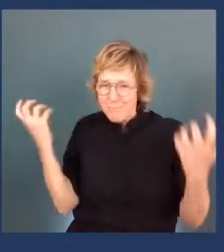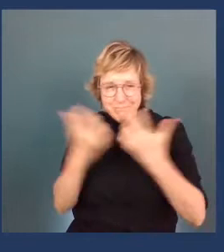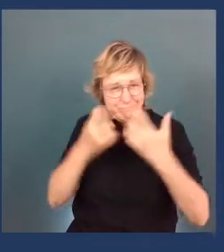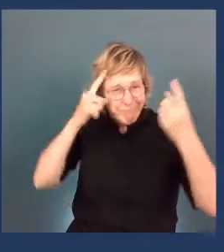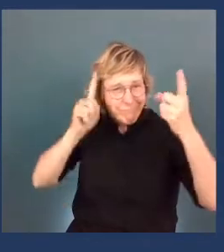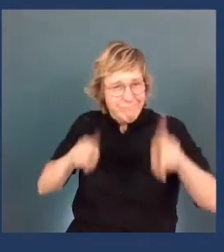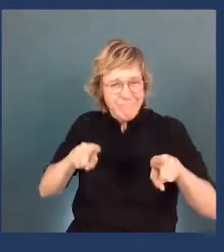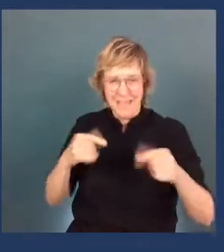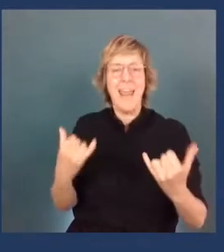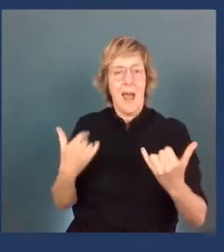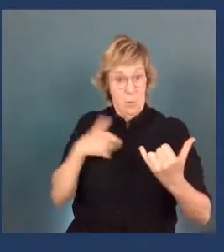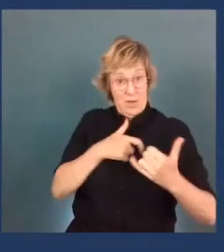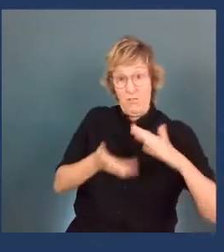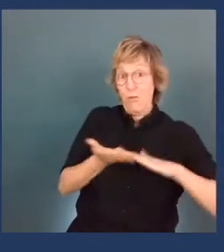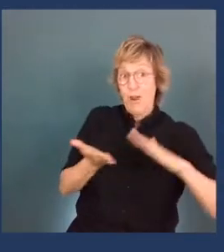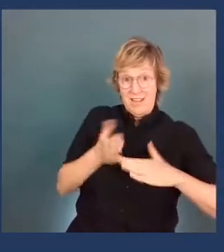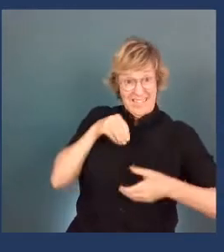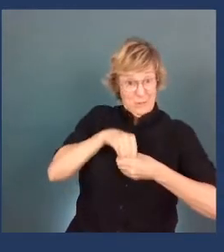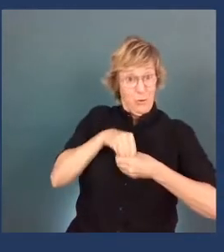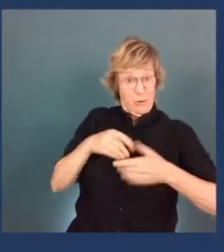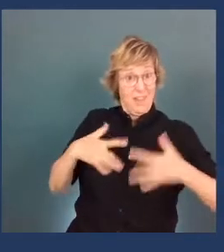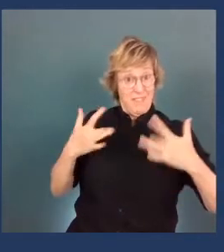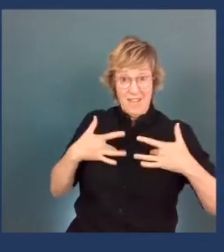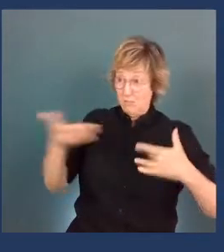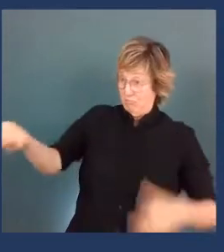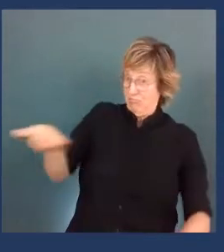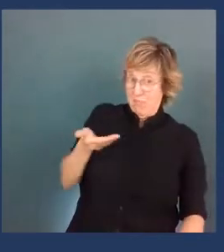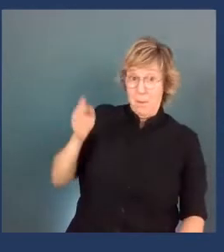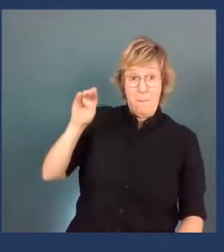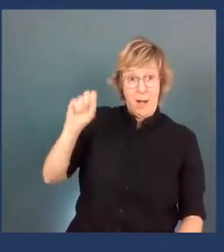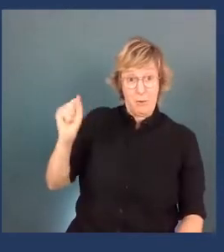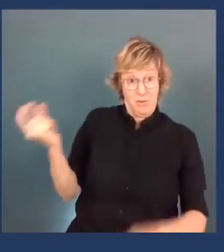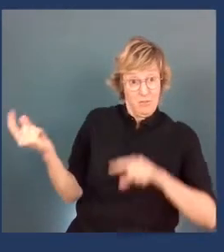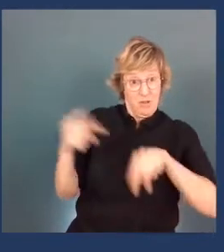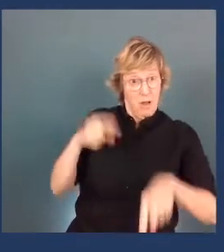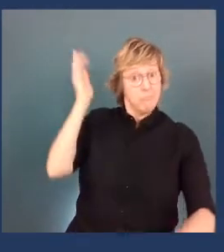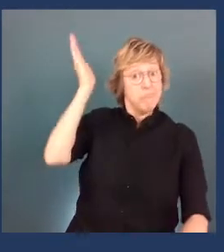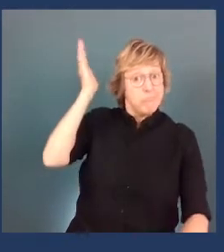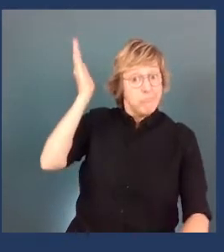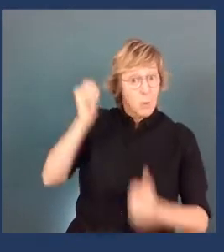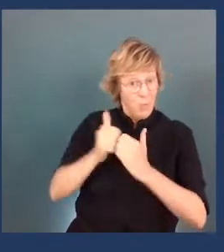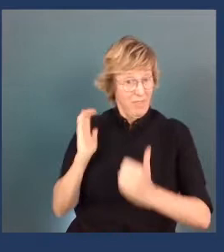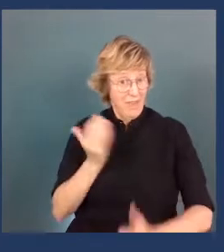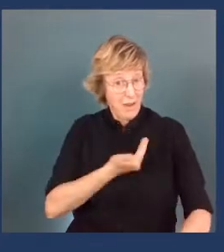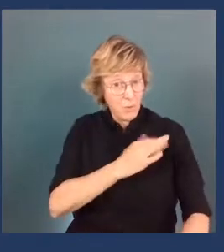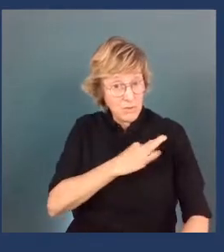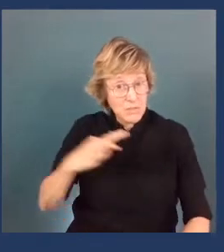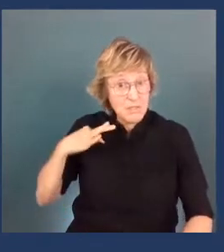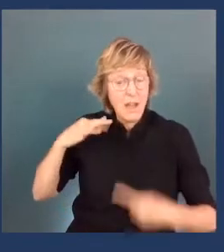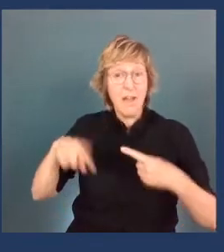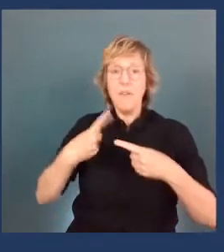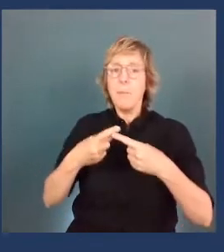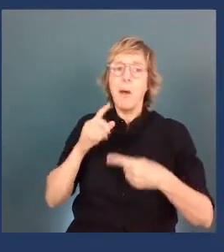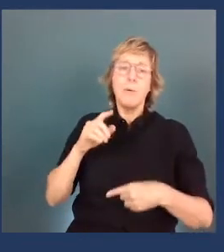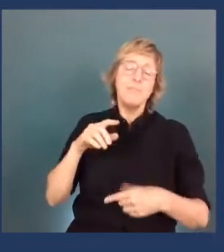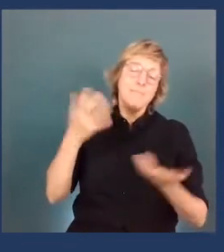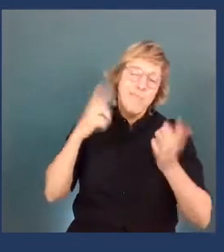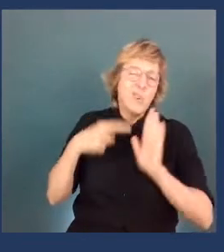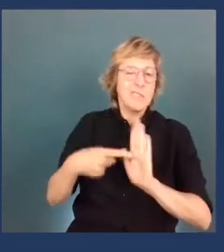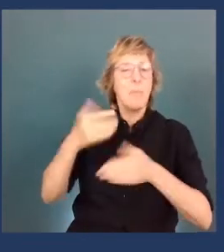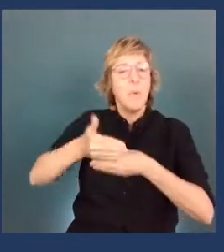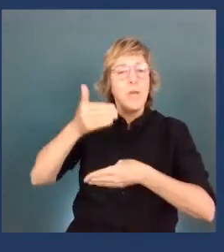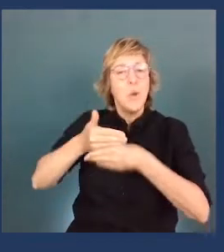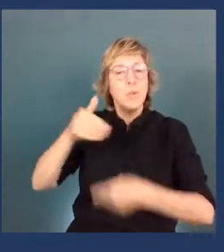to run events internally where Microsoft have come and talked to members of staff around the accessibility features in